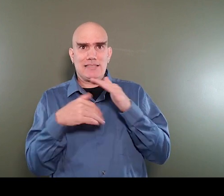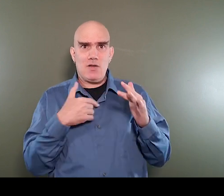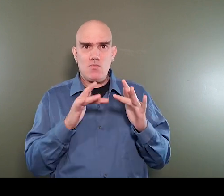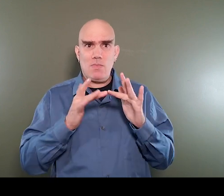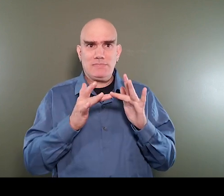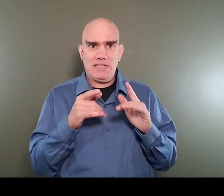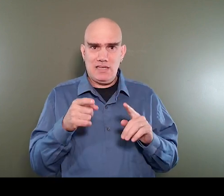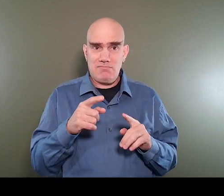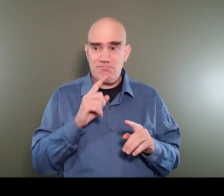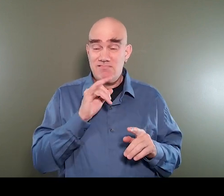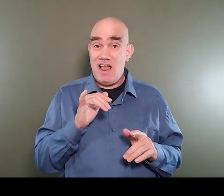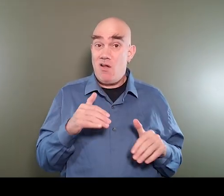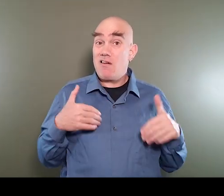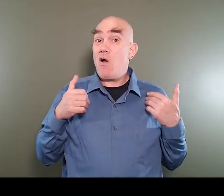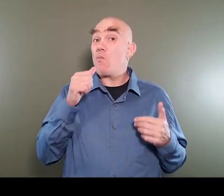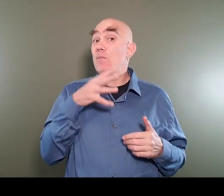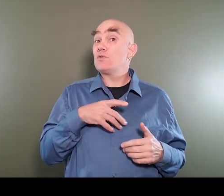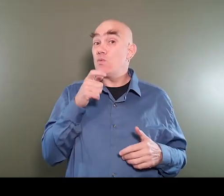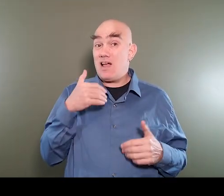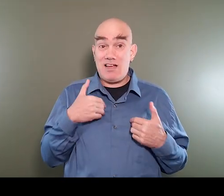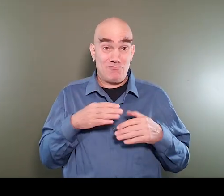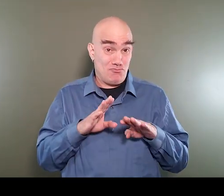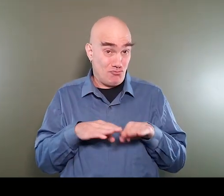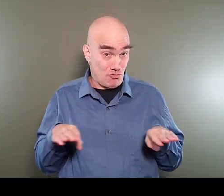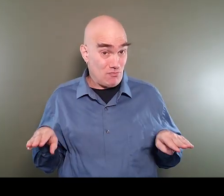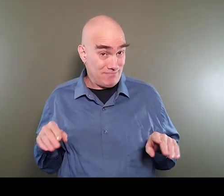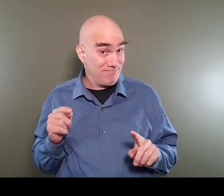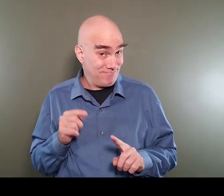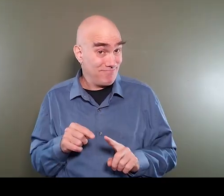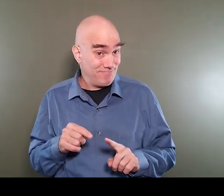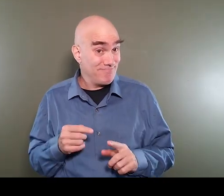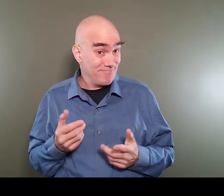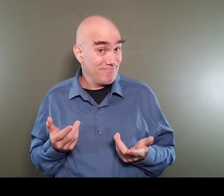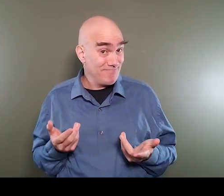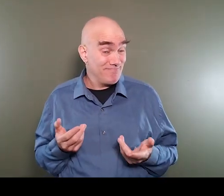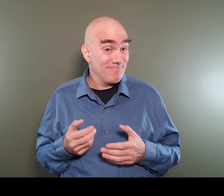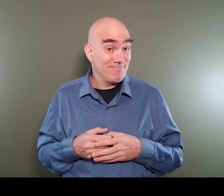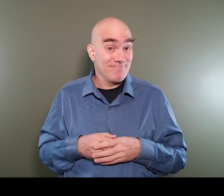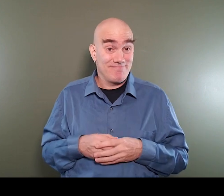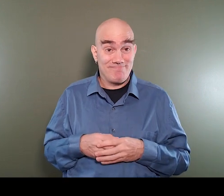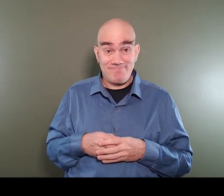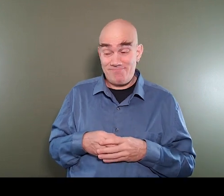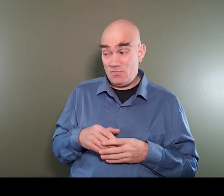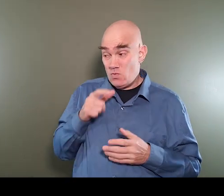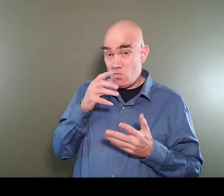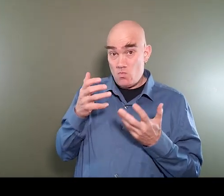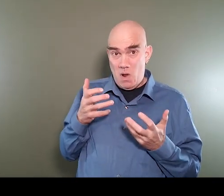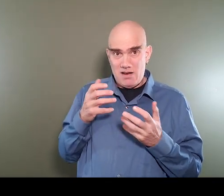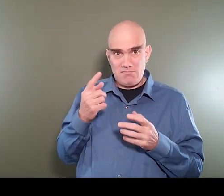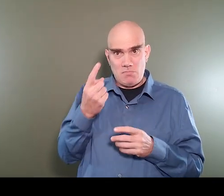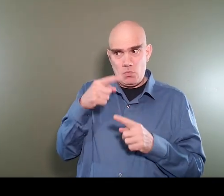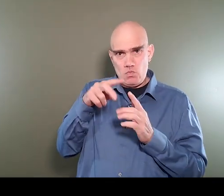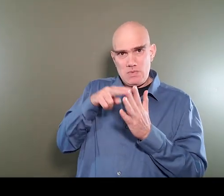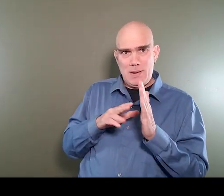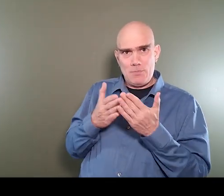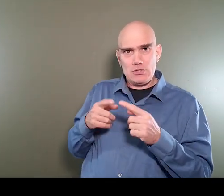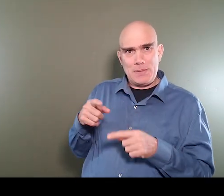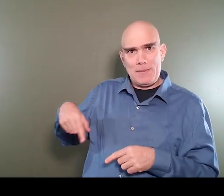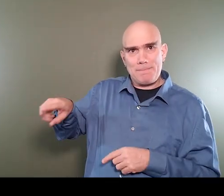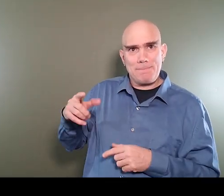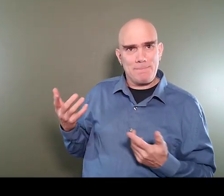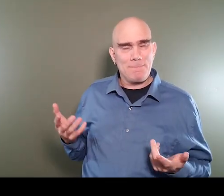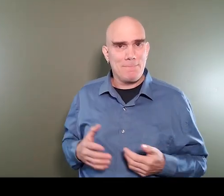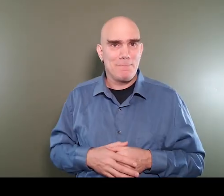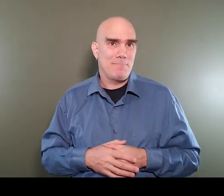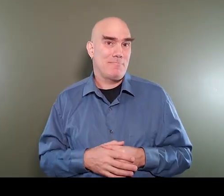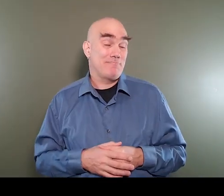actually accessing our website are like young women who have children who